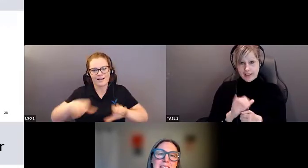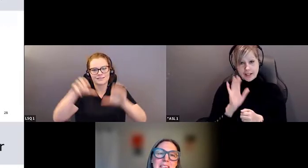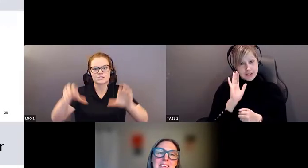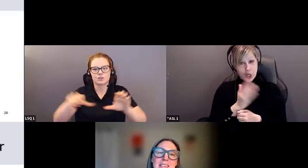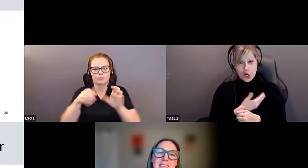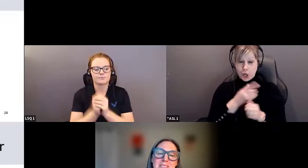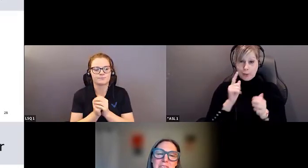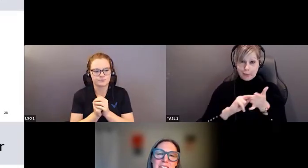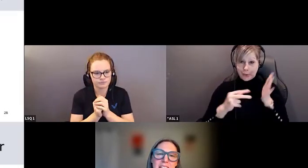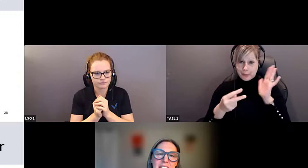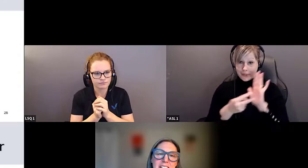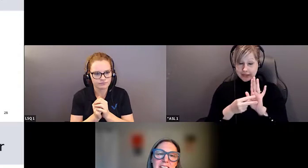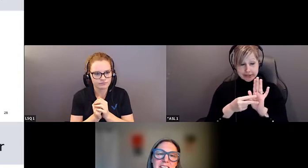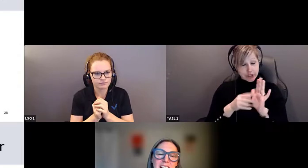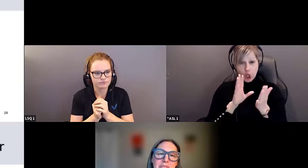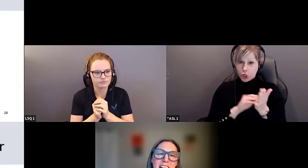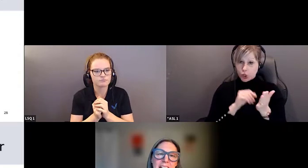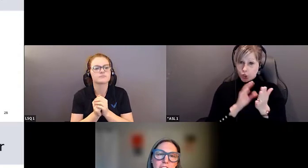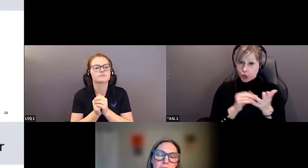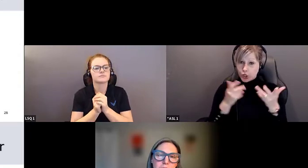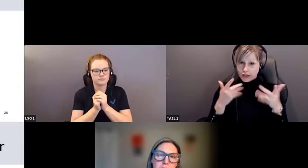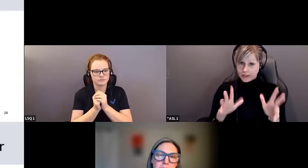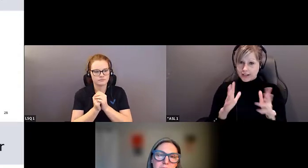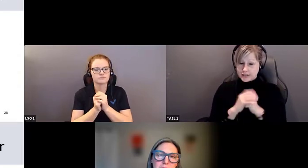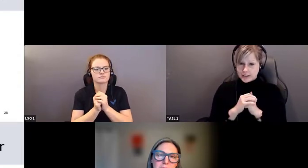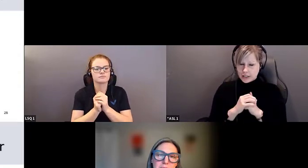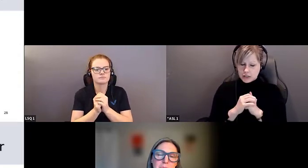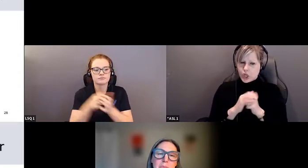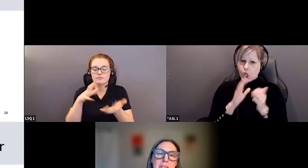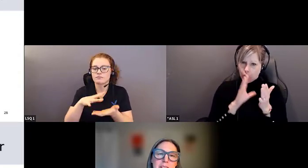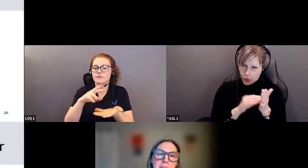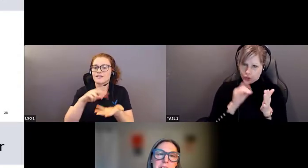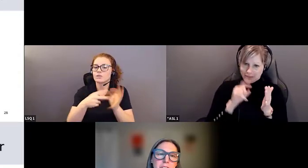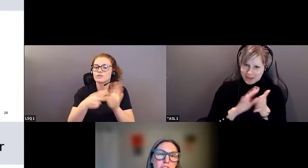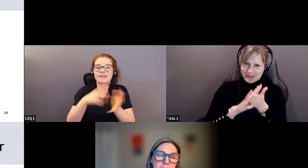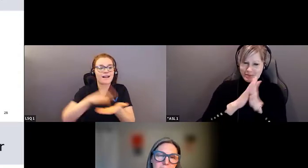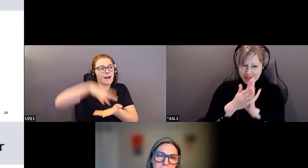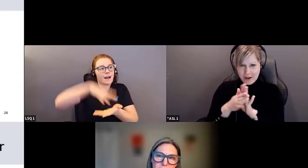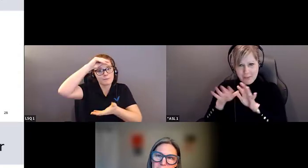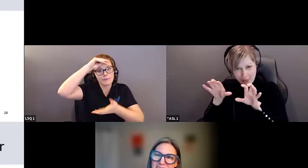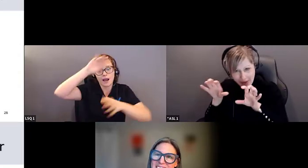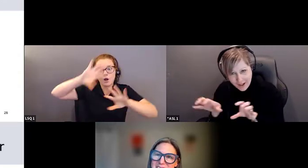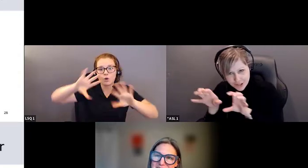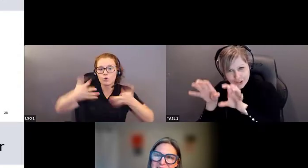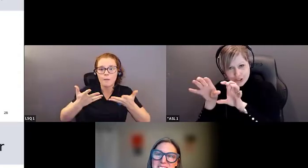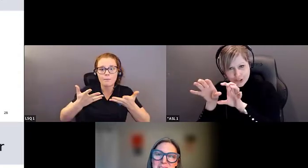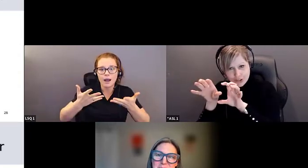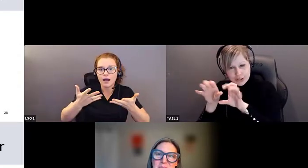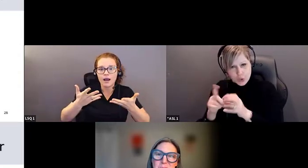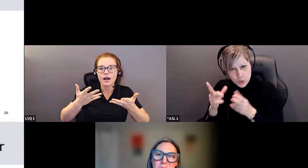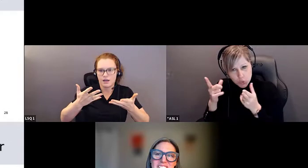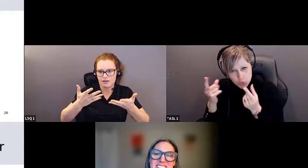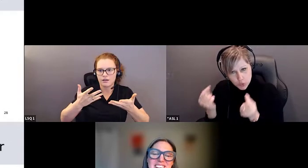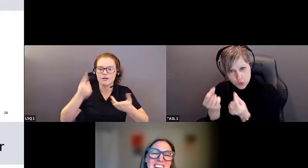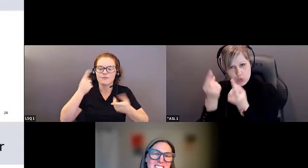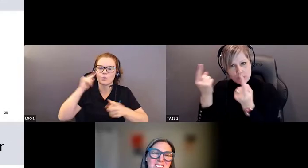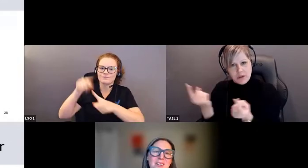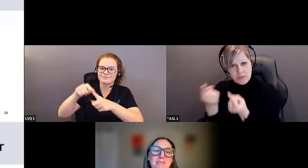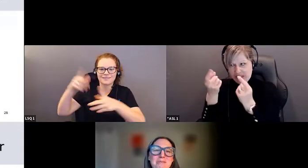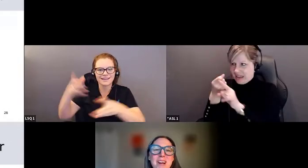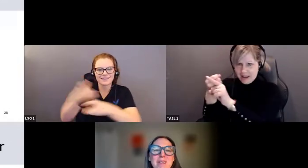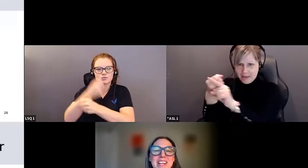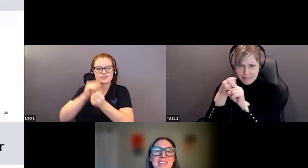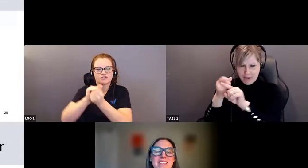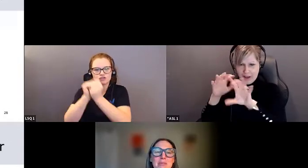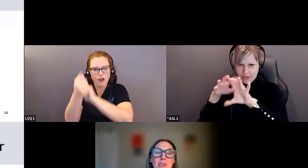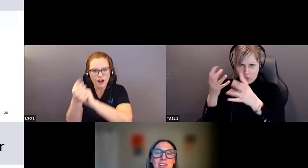is a means to the end of action toward material change, right? Change in the real world.